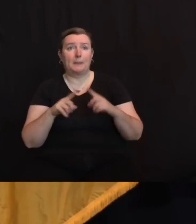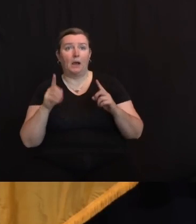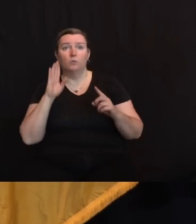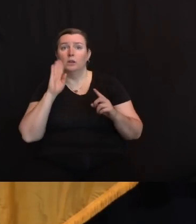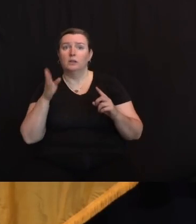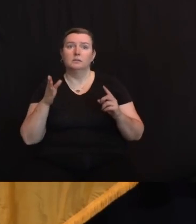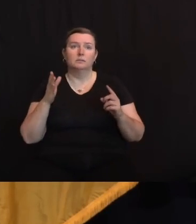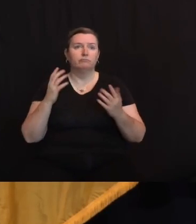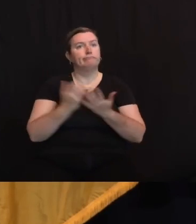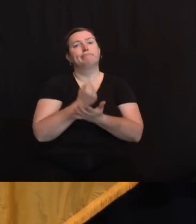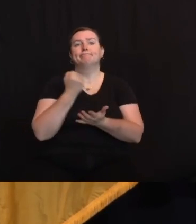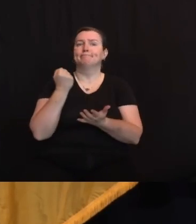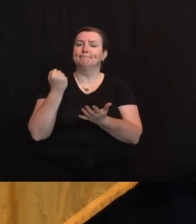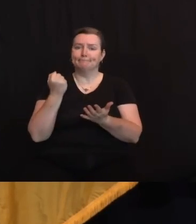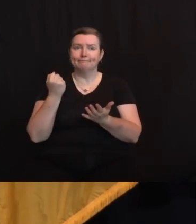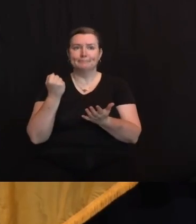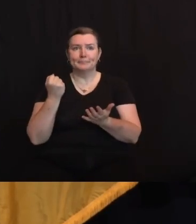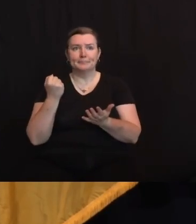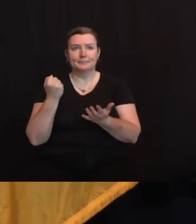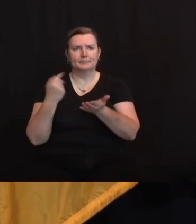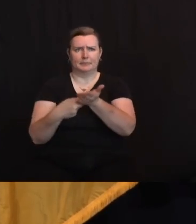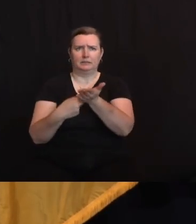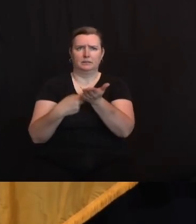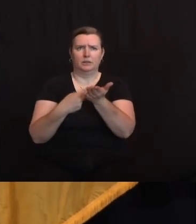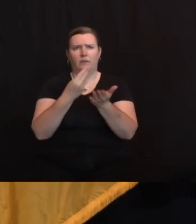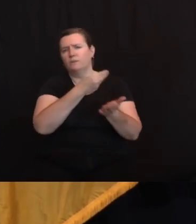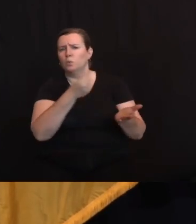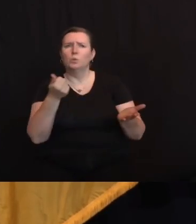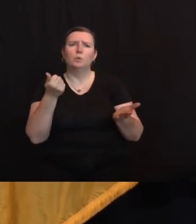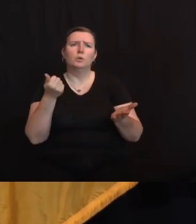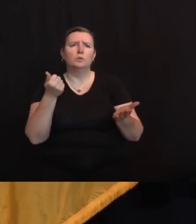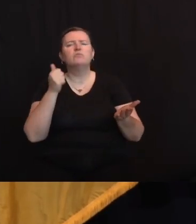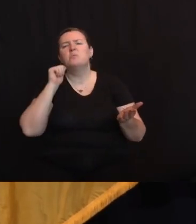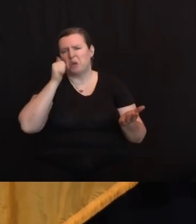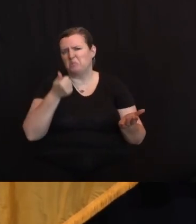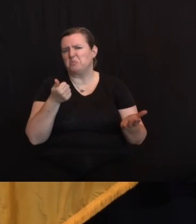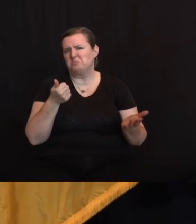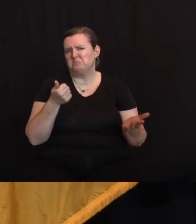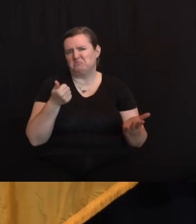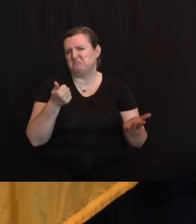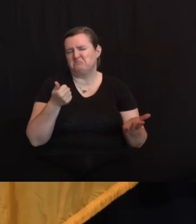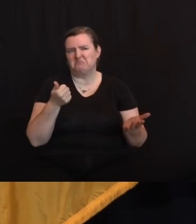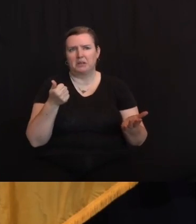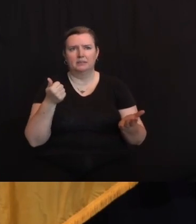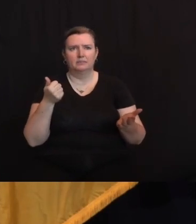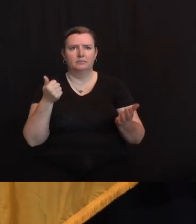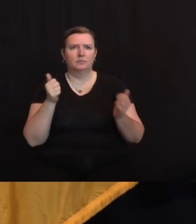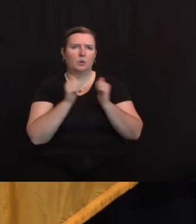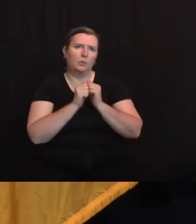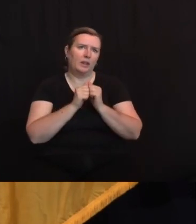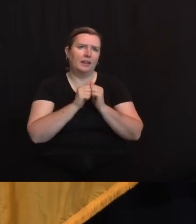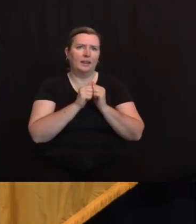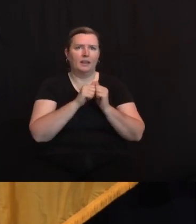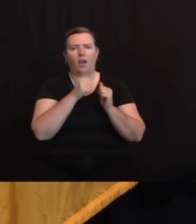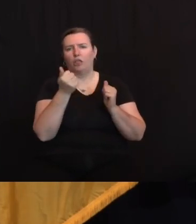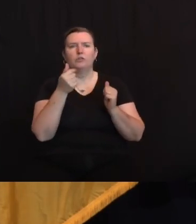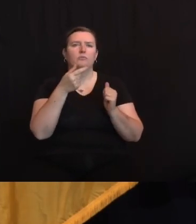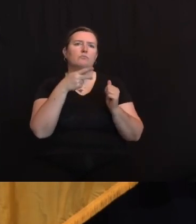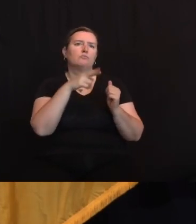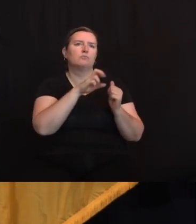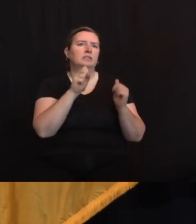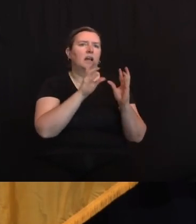to address a couple of items that are related to this in the context of that press event, which again is largely